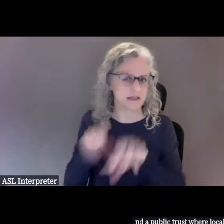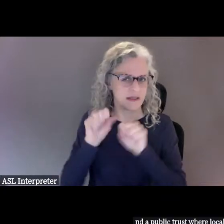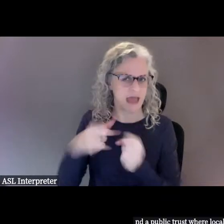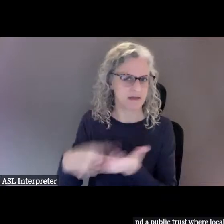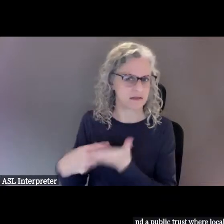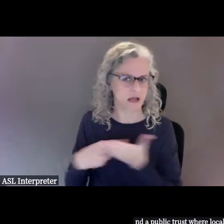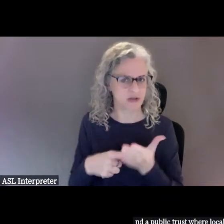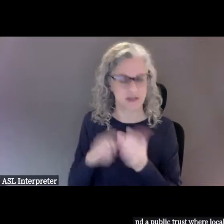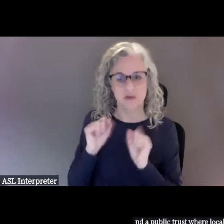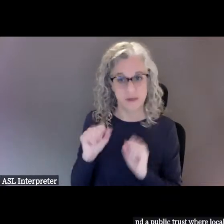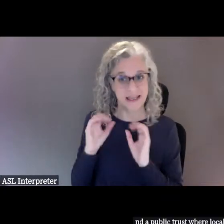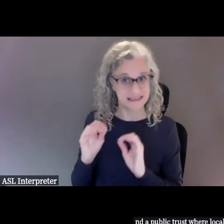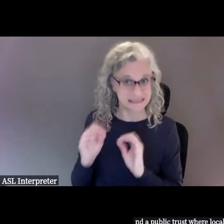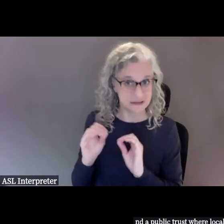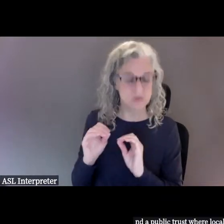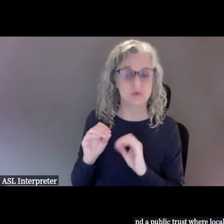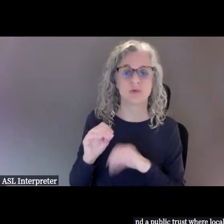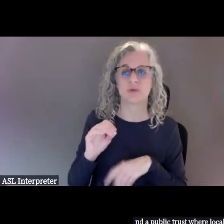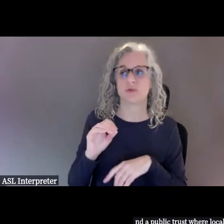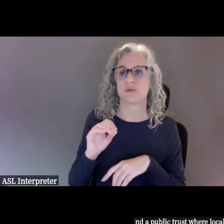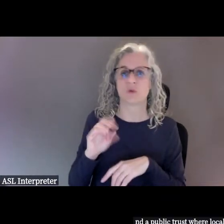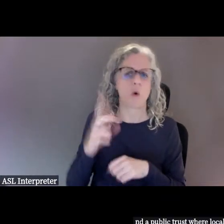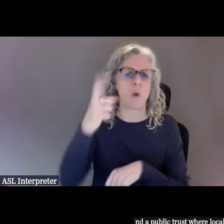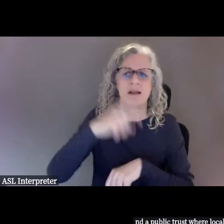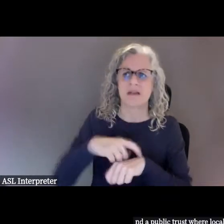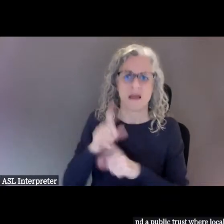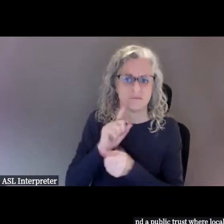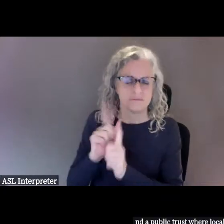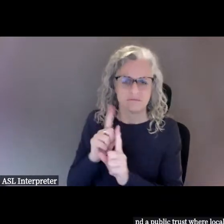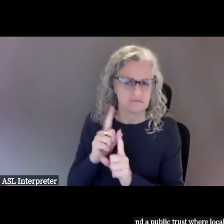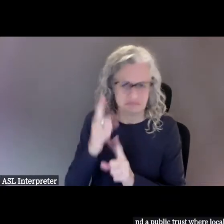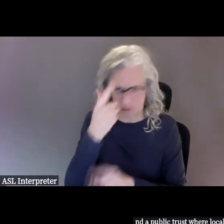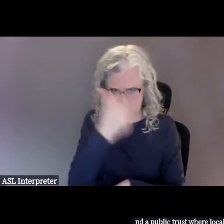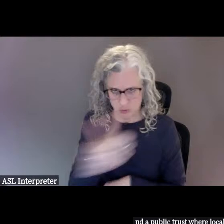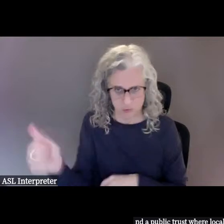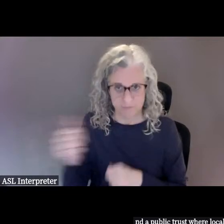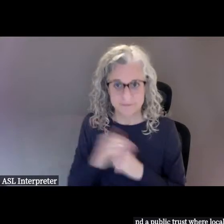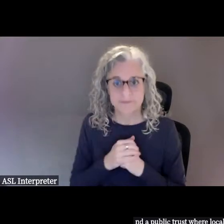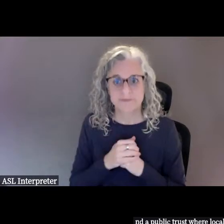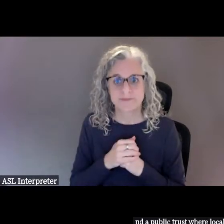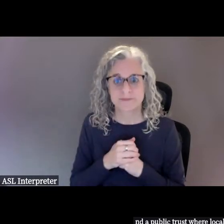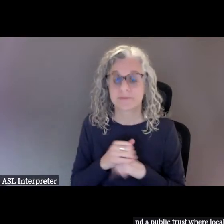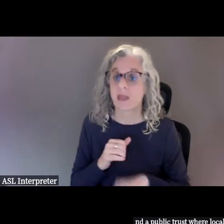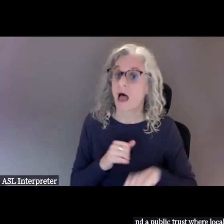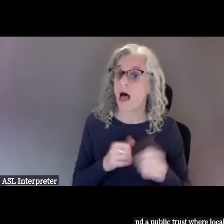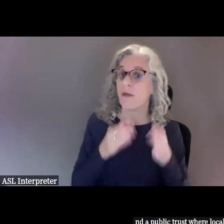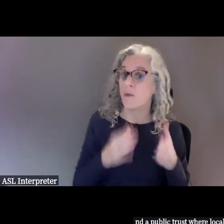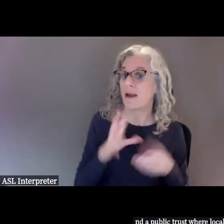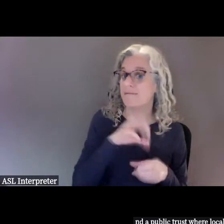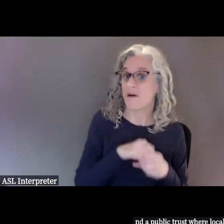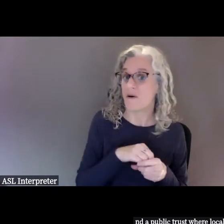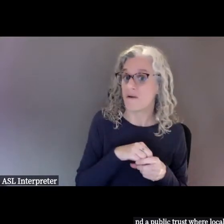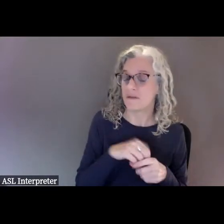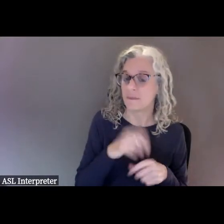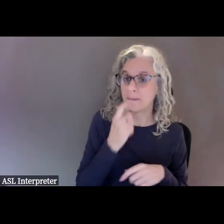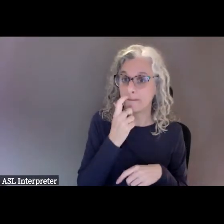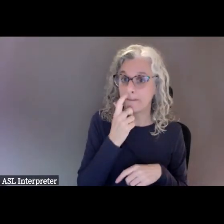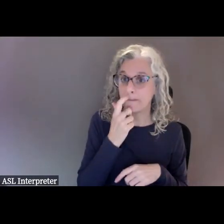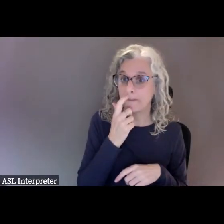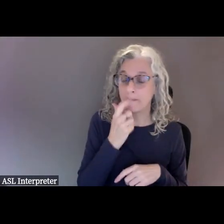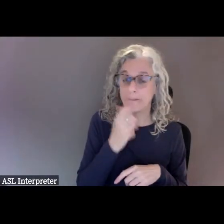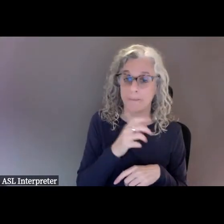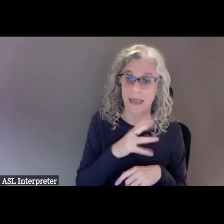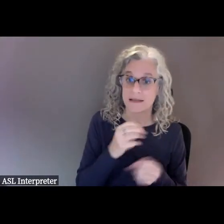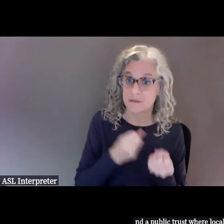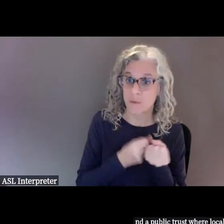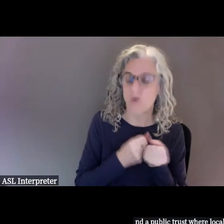onboard you to that or just have like a one-off conversation with you. And then another great way is to plug in and support is to donate